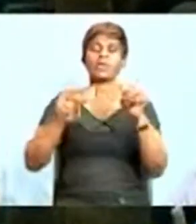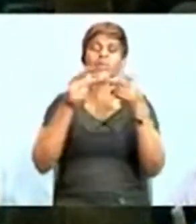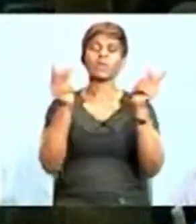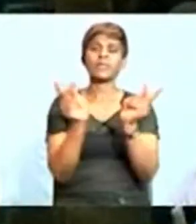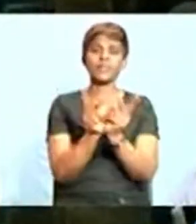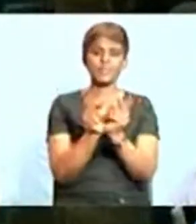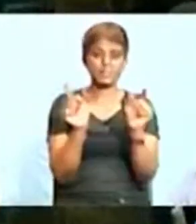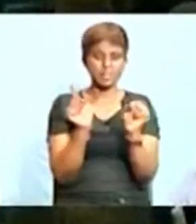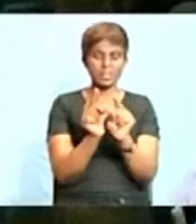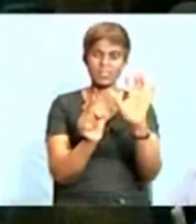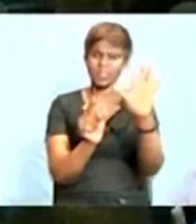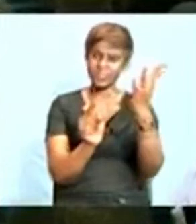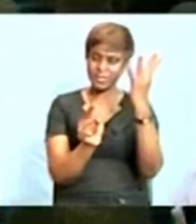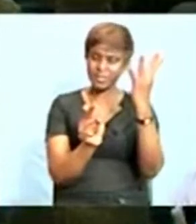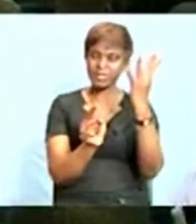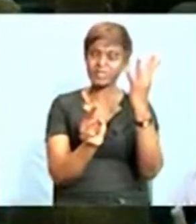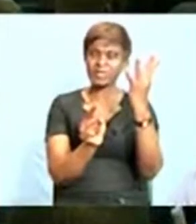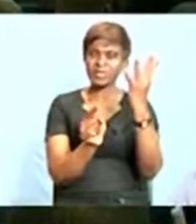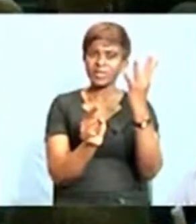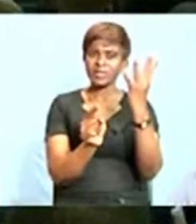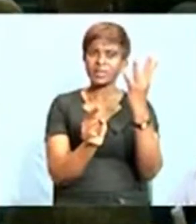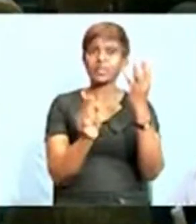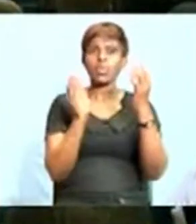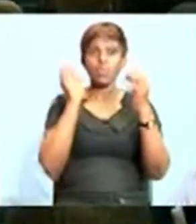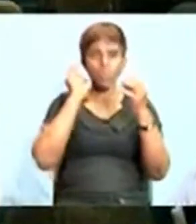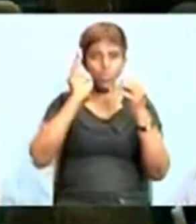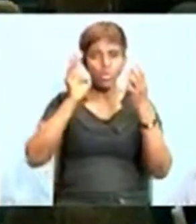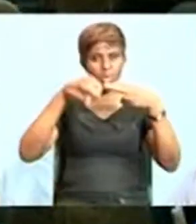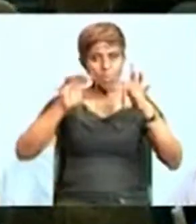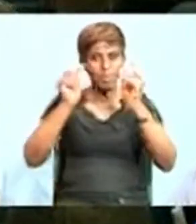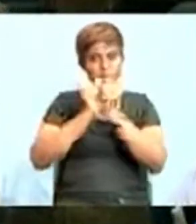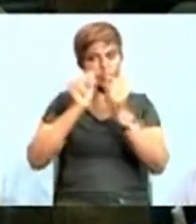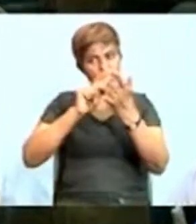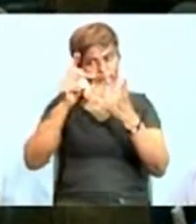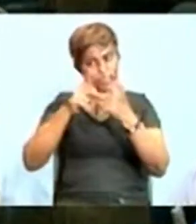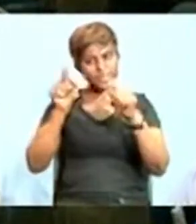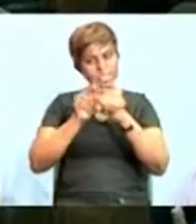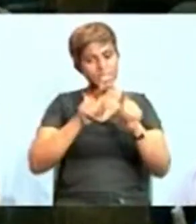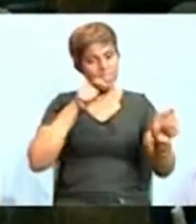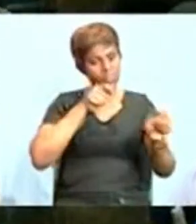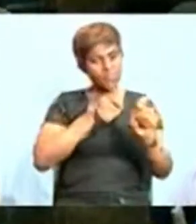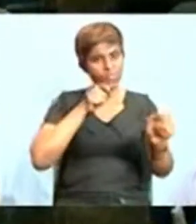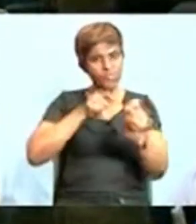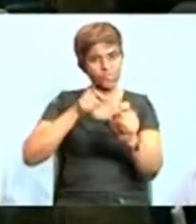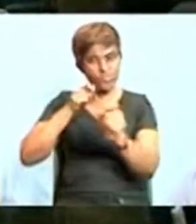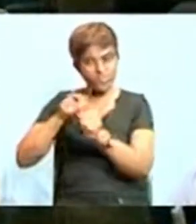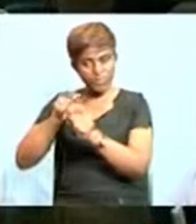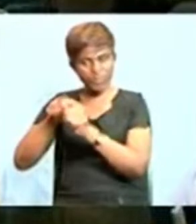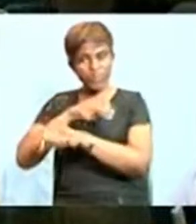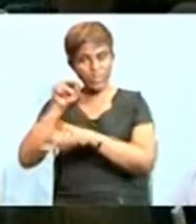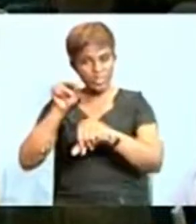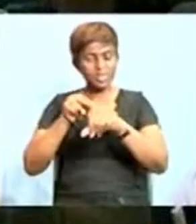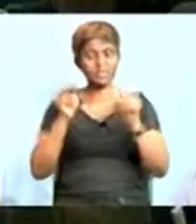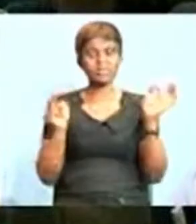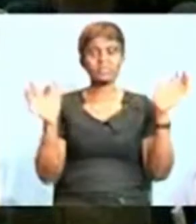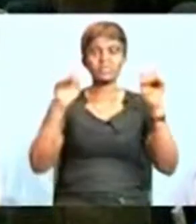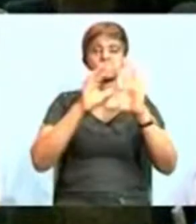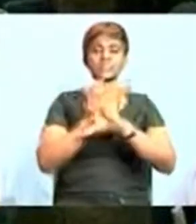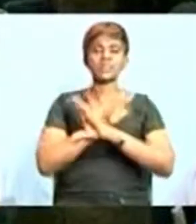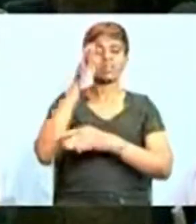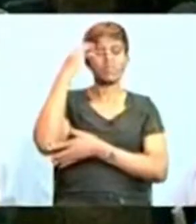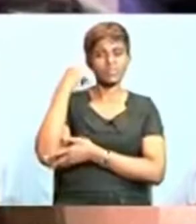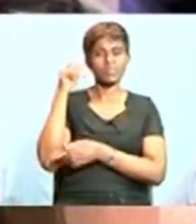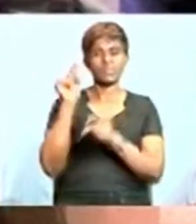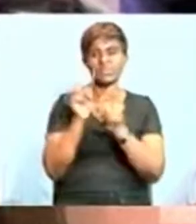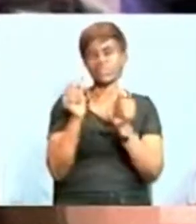And 5th, we'll continue with the exercise of disinfecting the National Assembly of Zambia offices